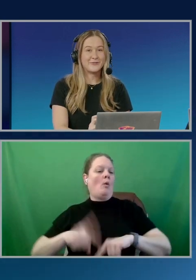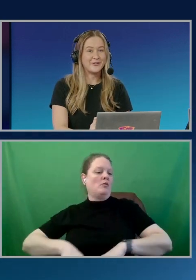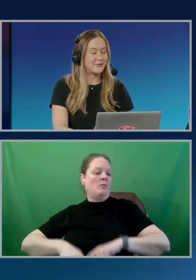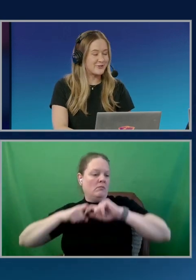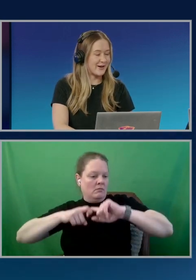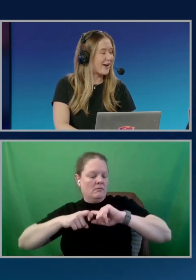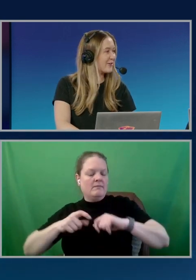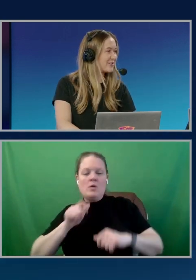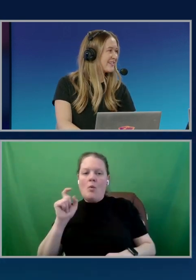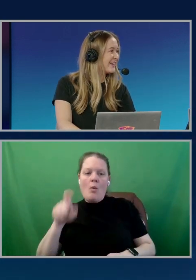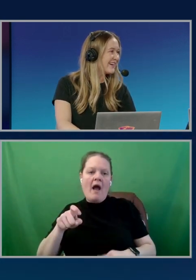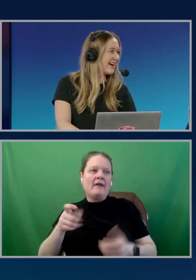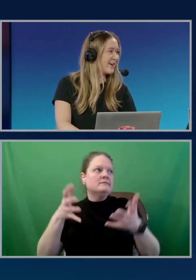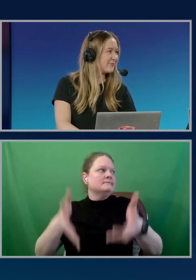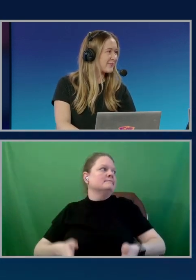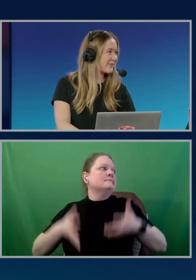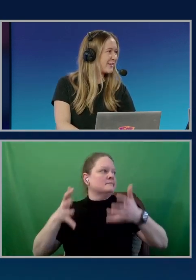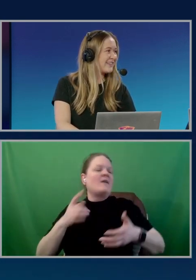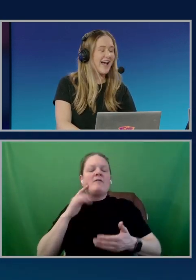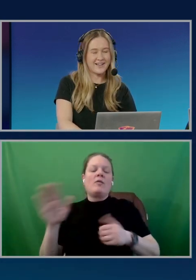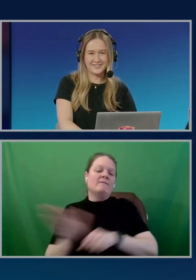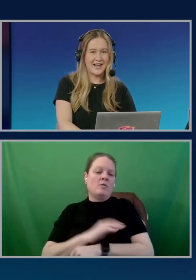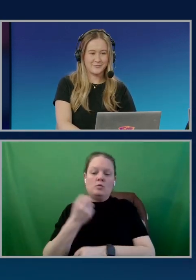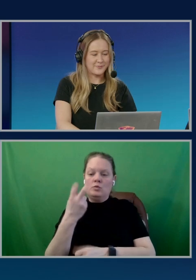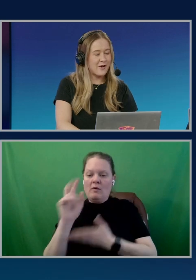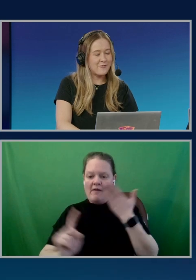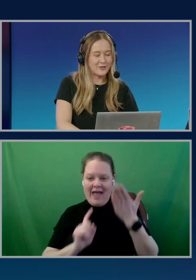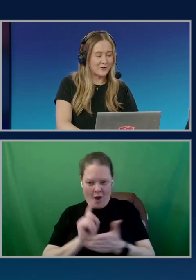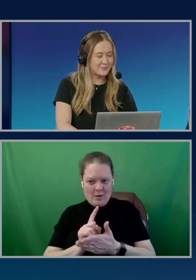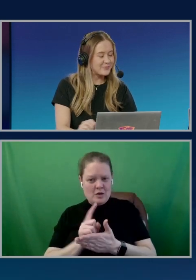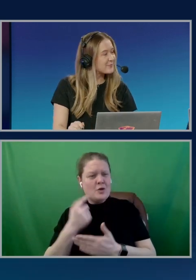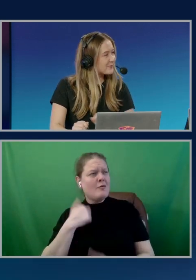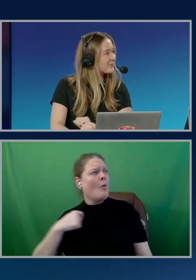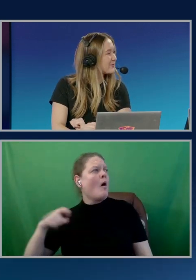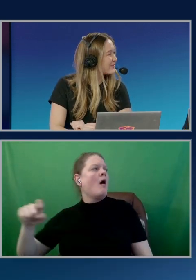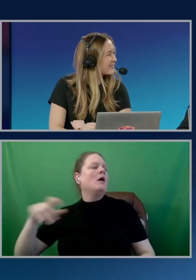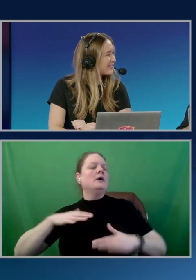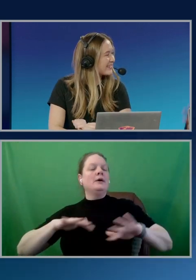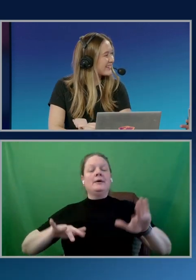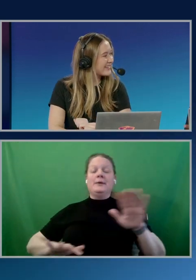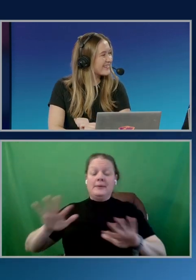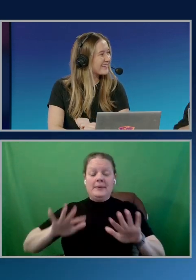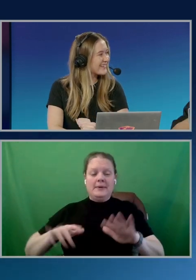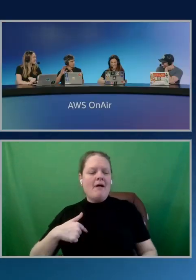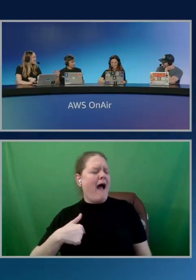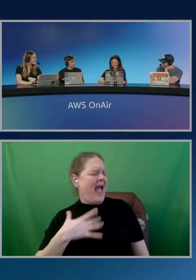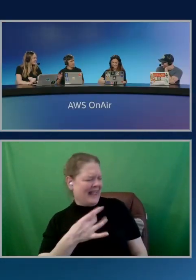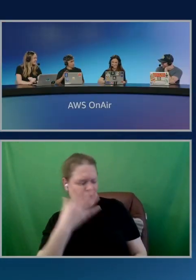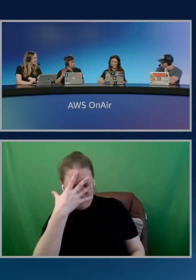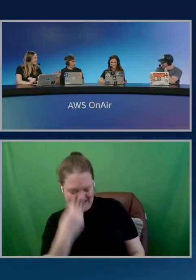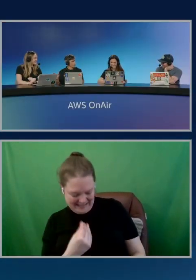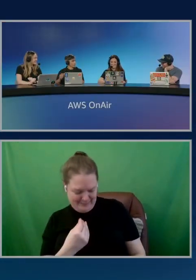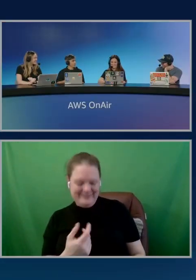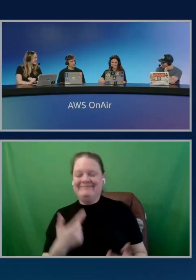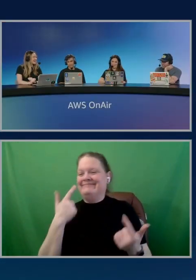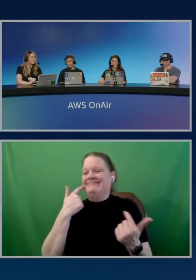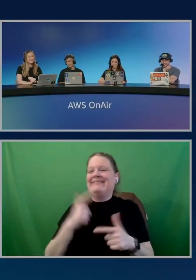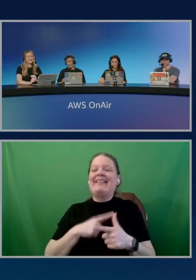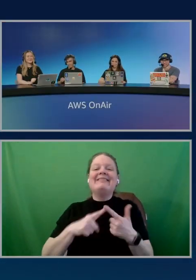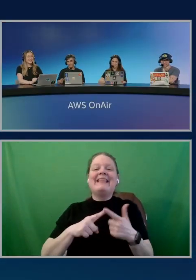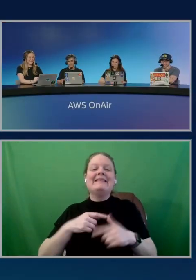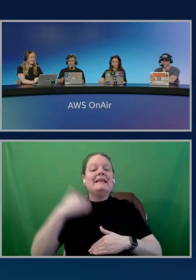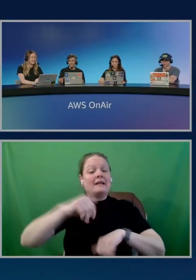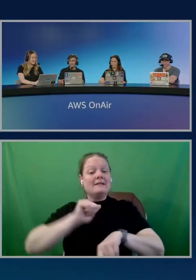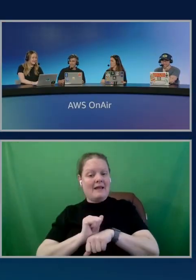sit there for the full 12 hours. Go get a breath of fresh air. Yeah. I like to sleep. So I sleep and the next day I can work on them. Yeah. I love